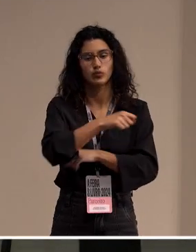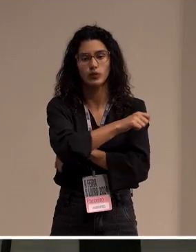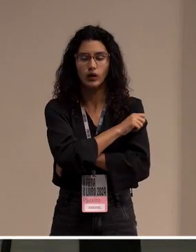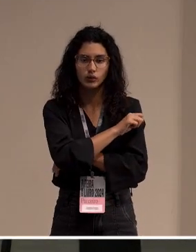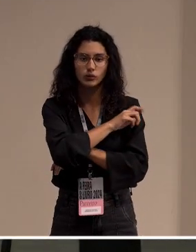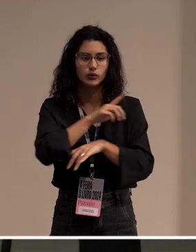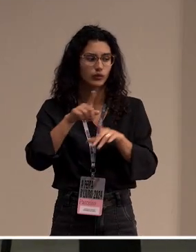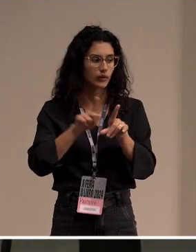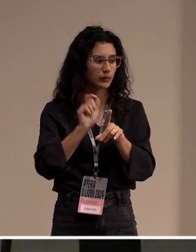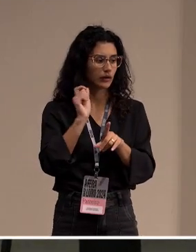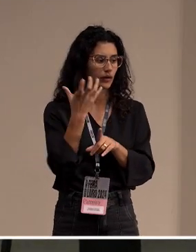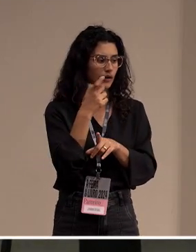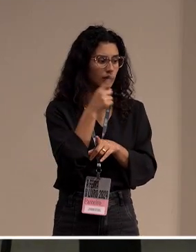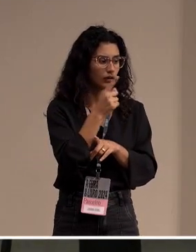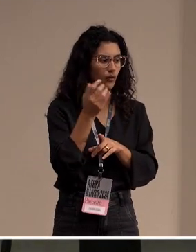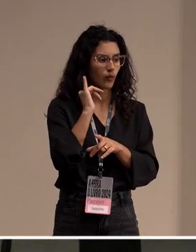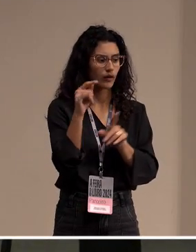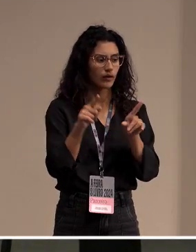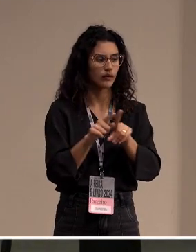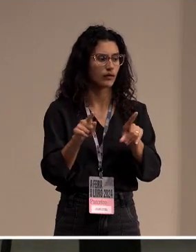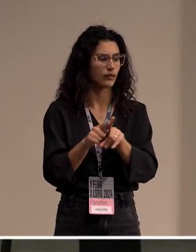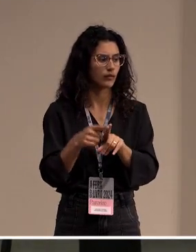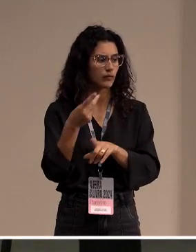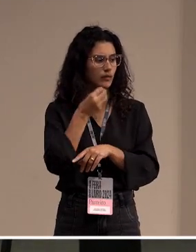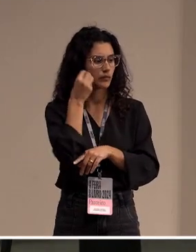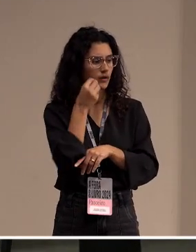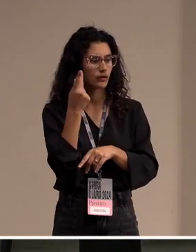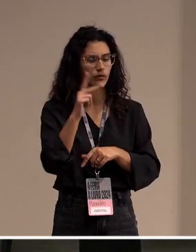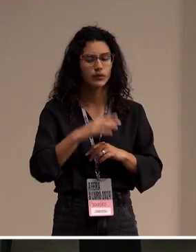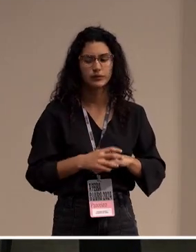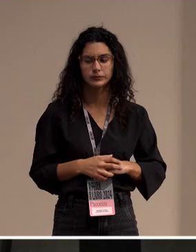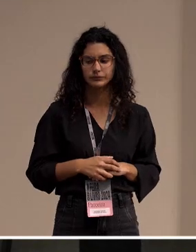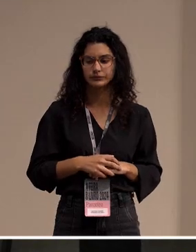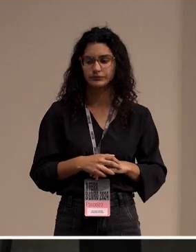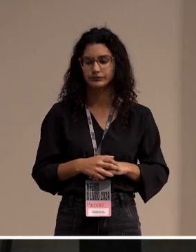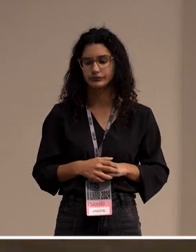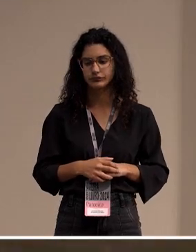alunos. Queria que você contasse um pouco dessa experiência.